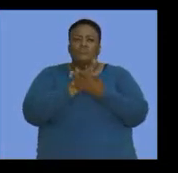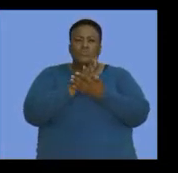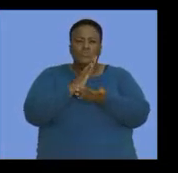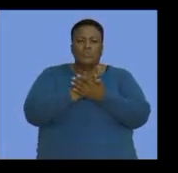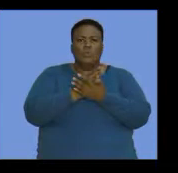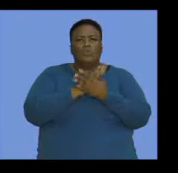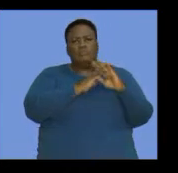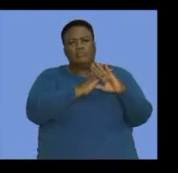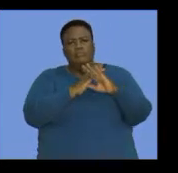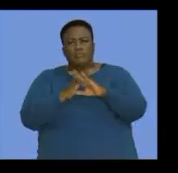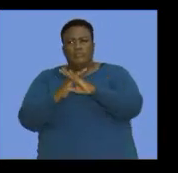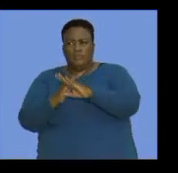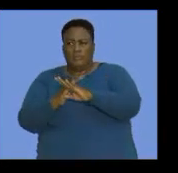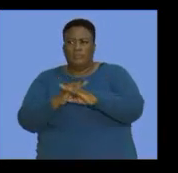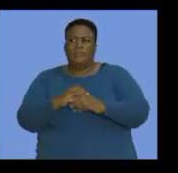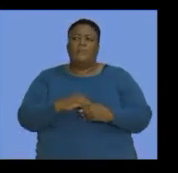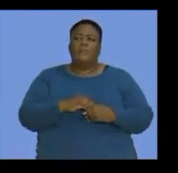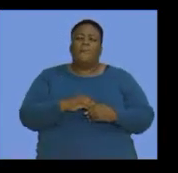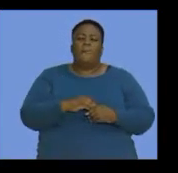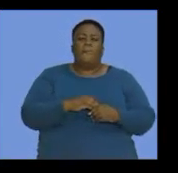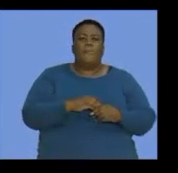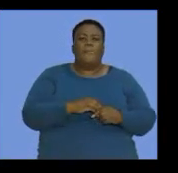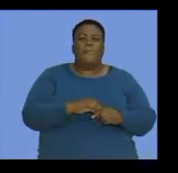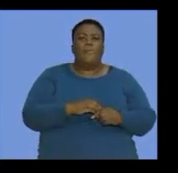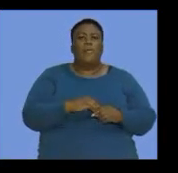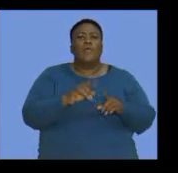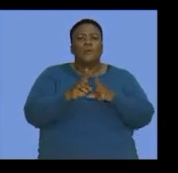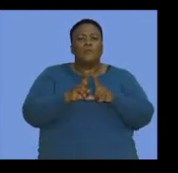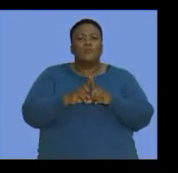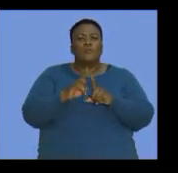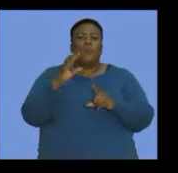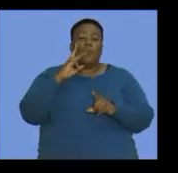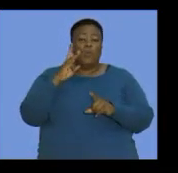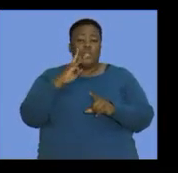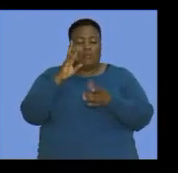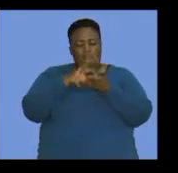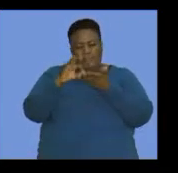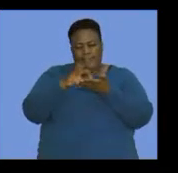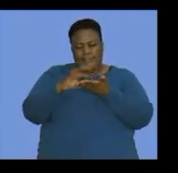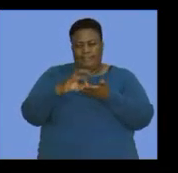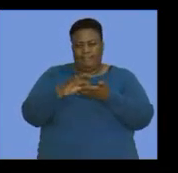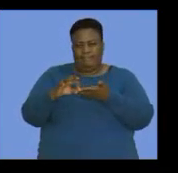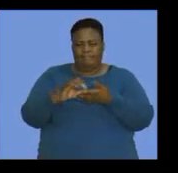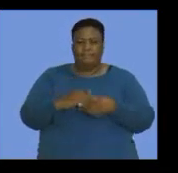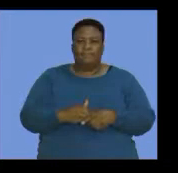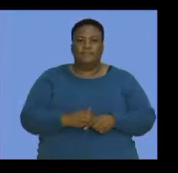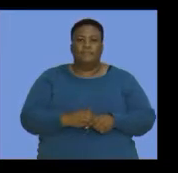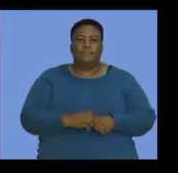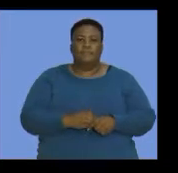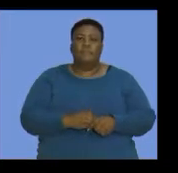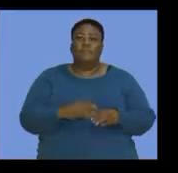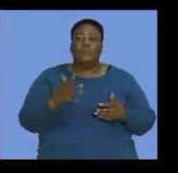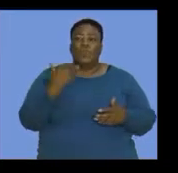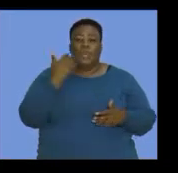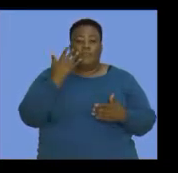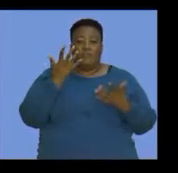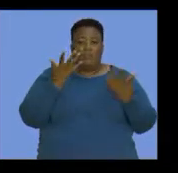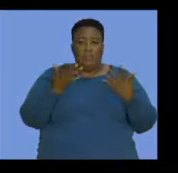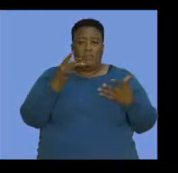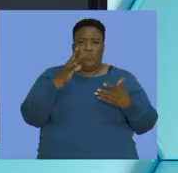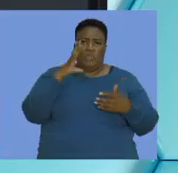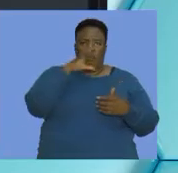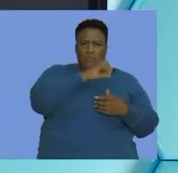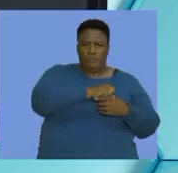by predators that eat the sick animals, as well as water is purified by our wetlands. So if we assume that